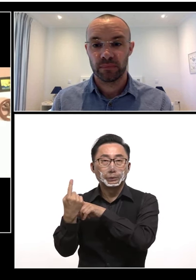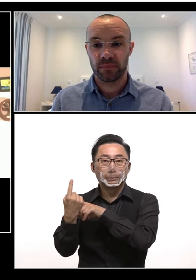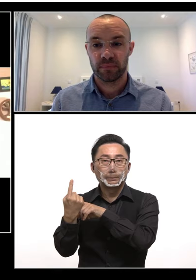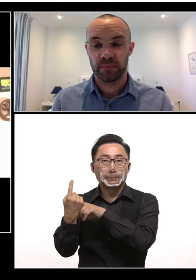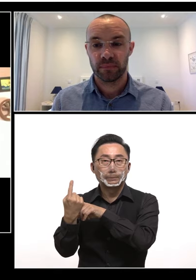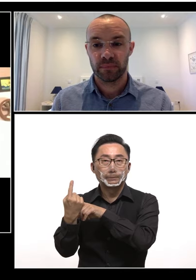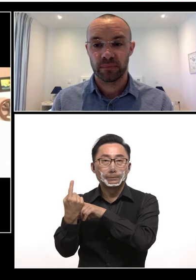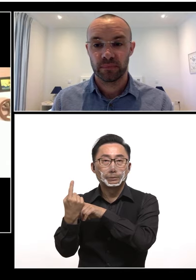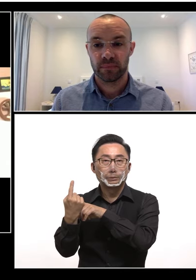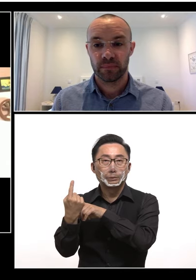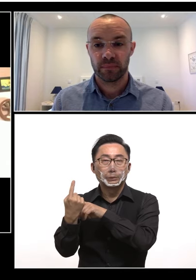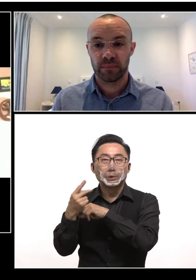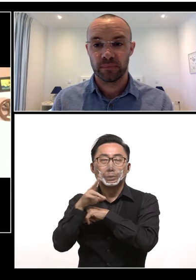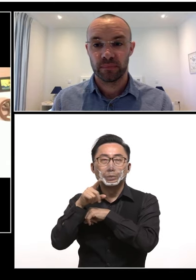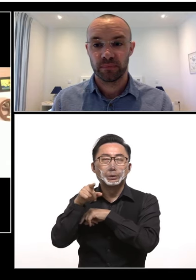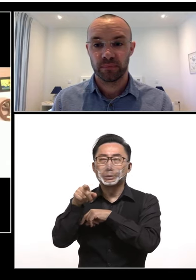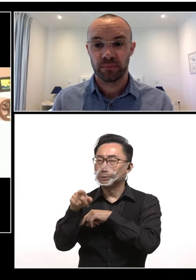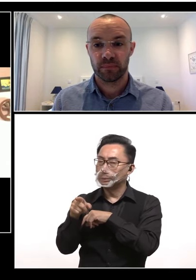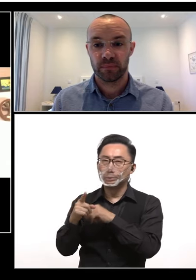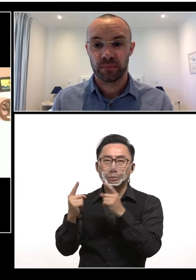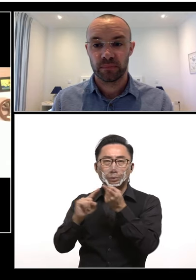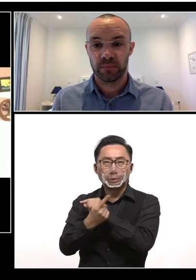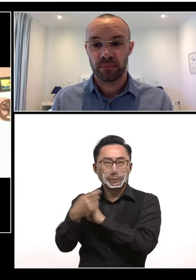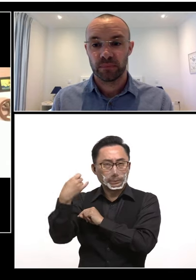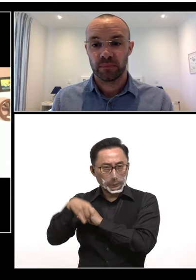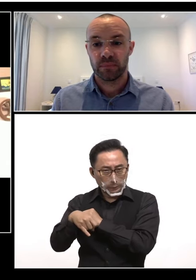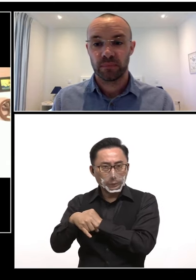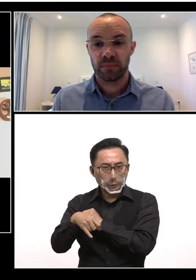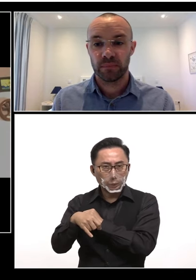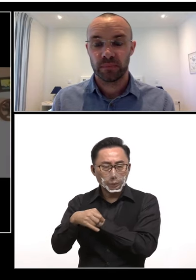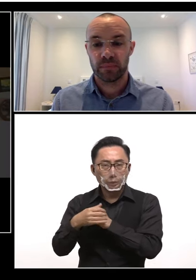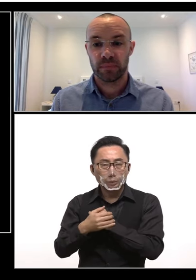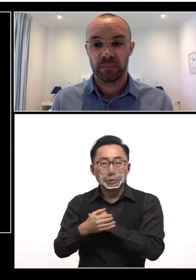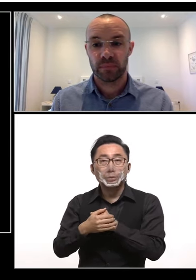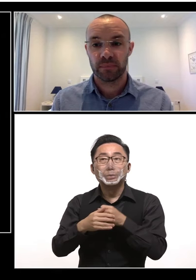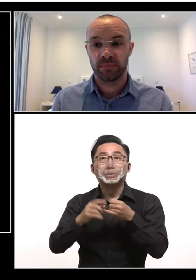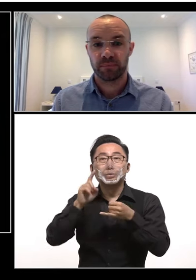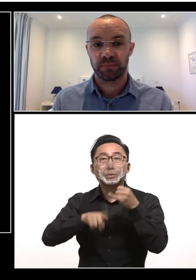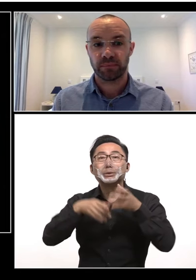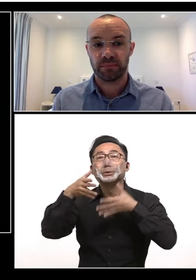And after that, you know, sign language use, well, sign language is suppressed.